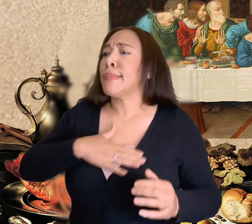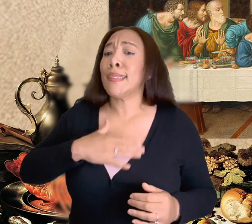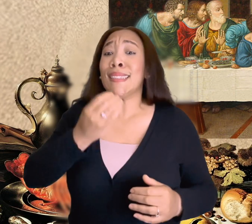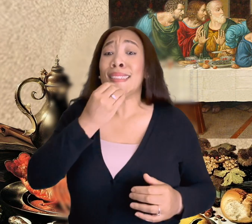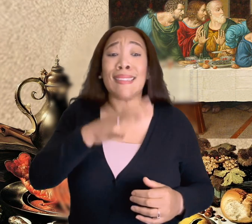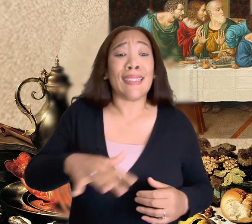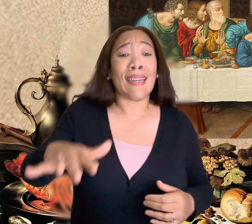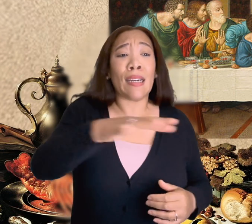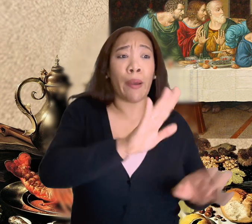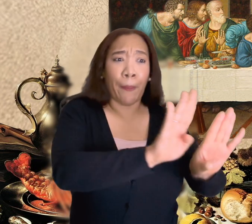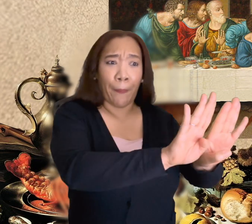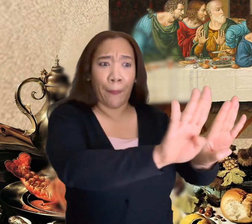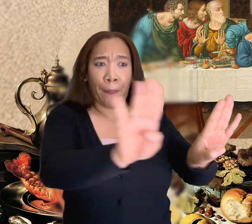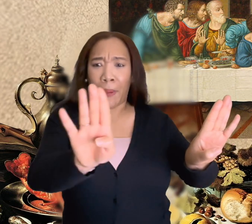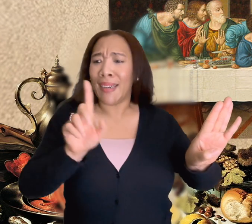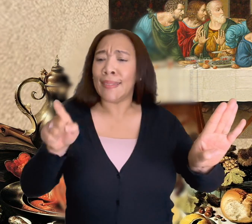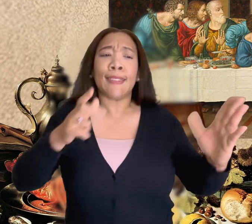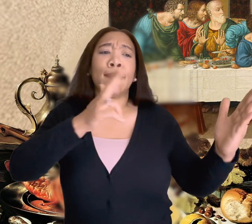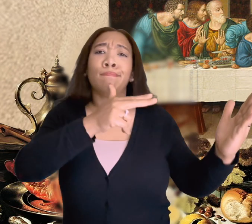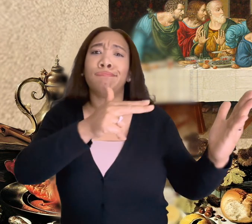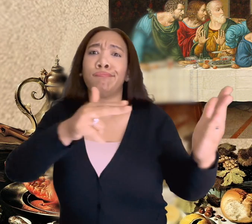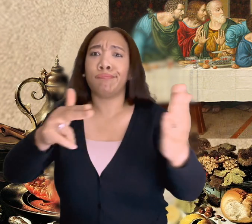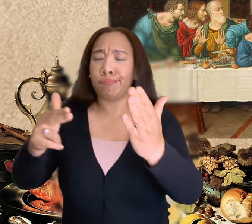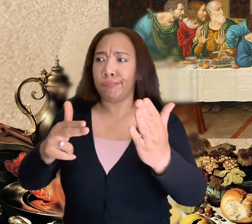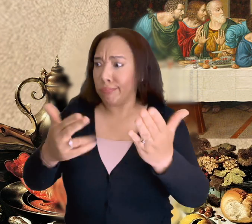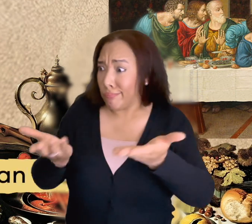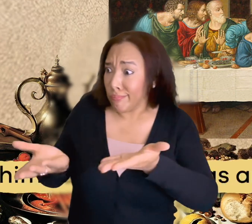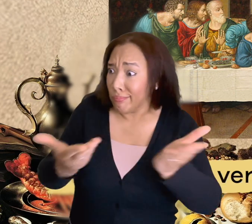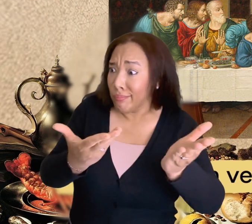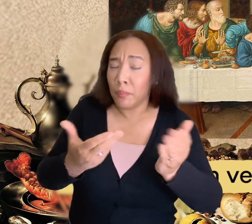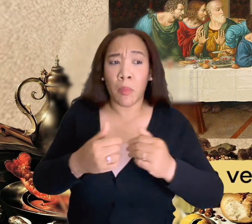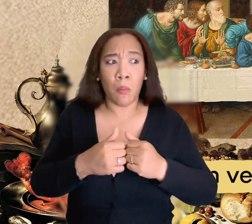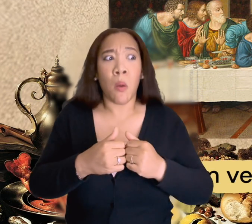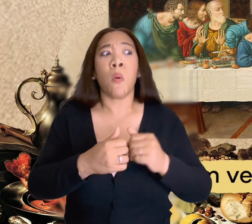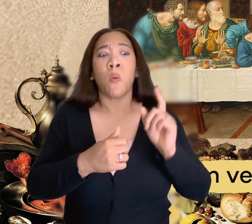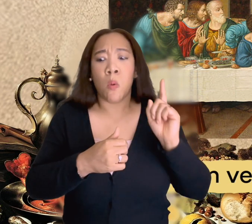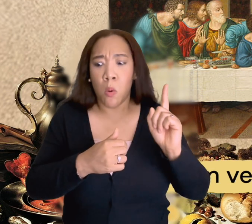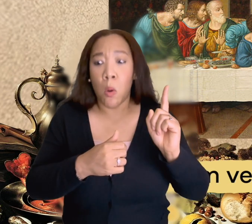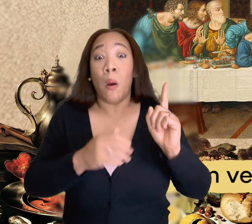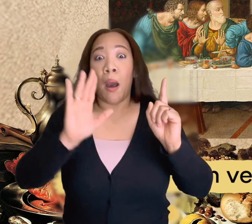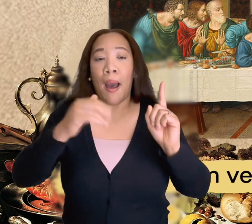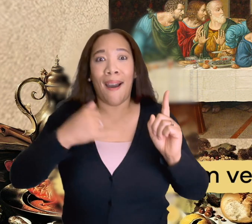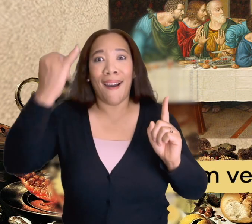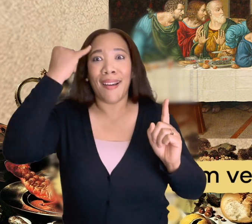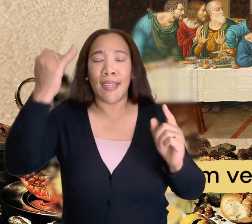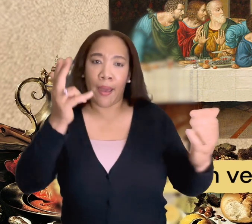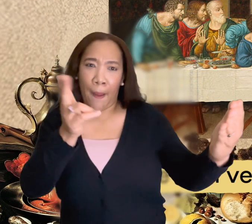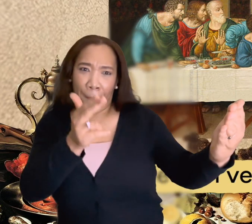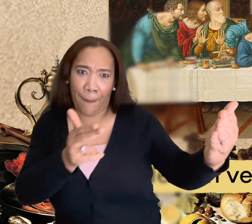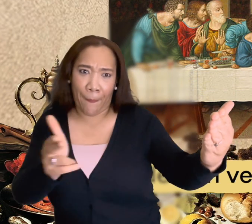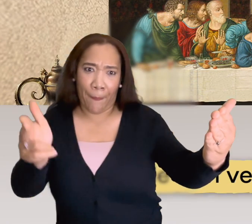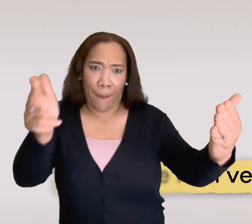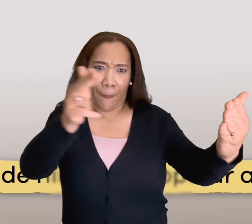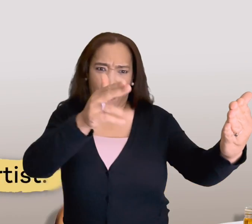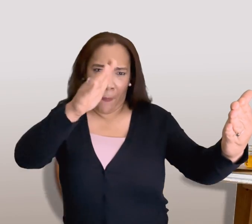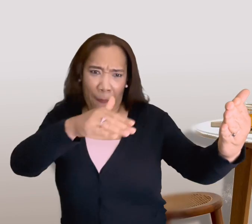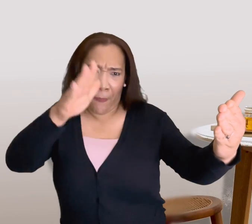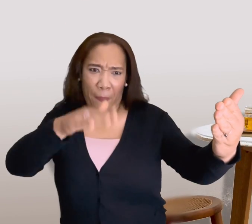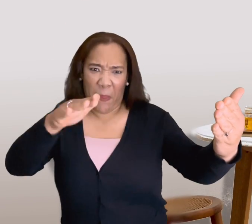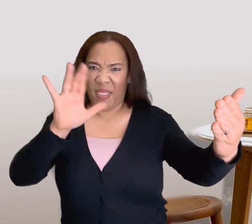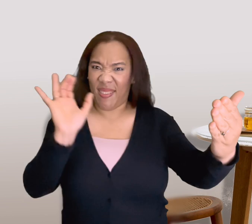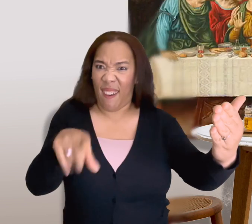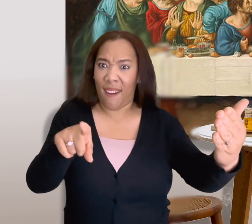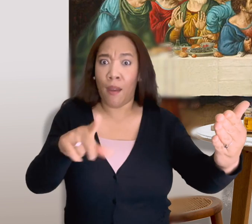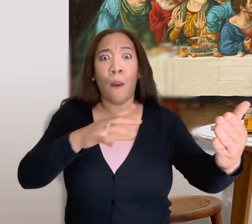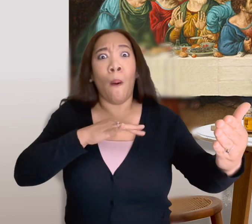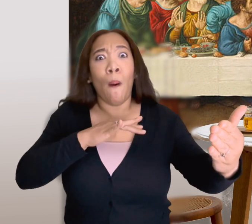This priceless piece of art is what Leonardo created, and it made him very popular as an artist. Can